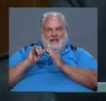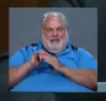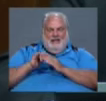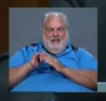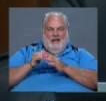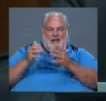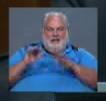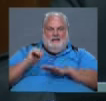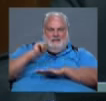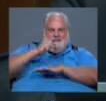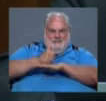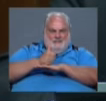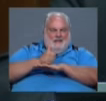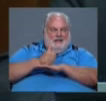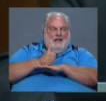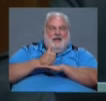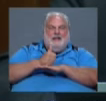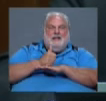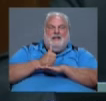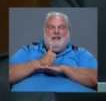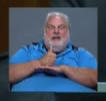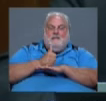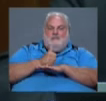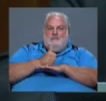has this system in place.